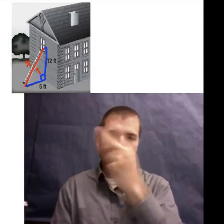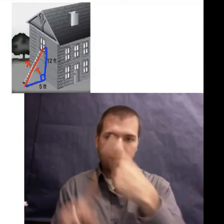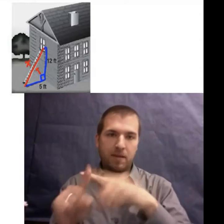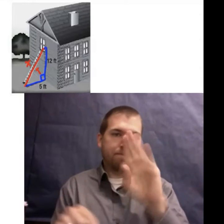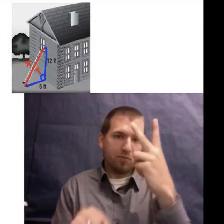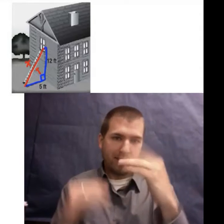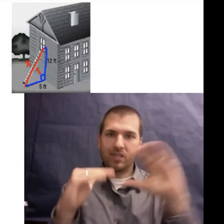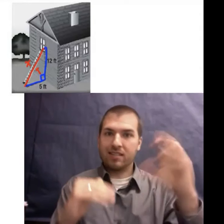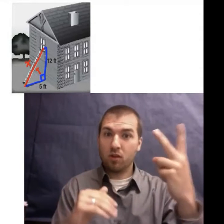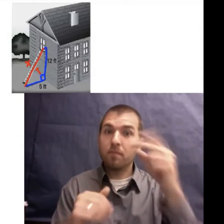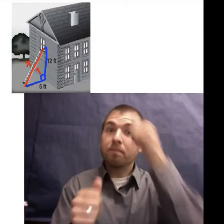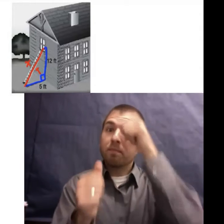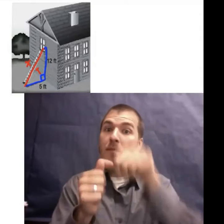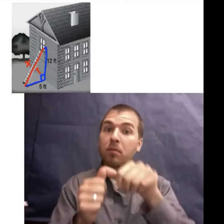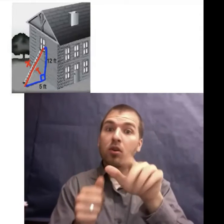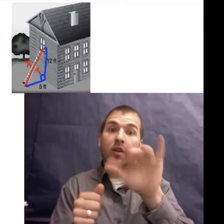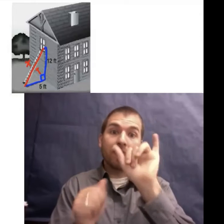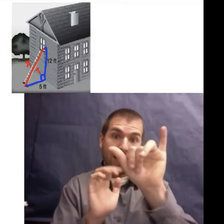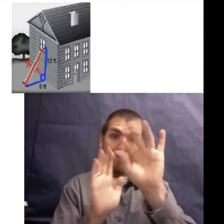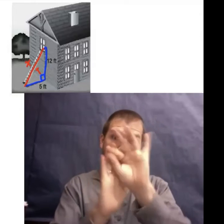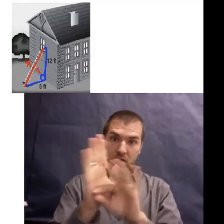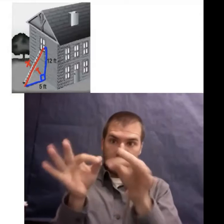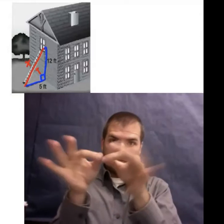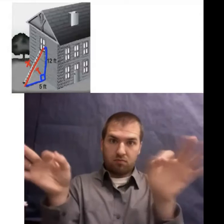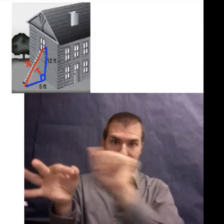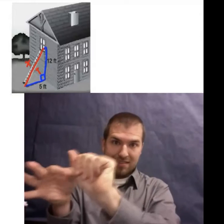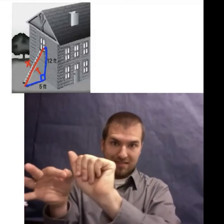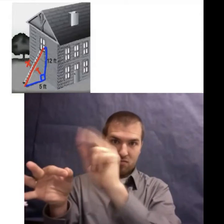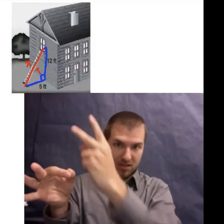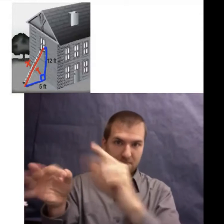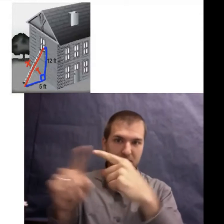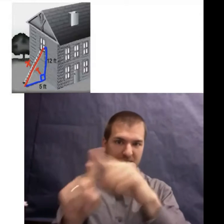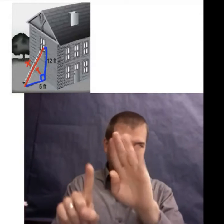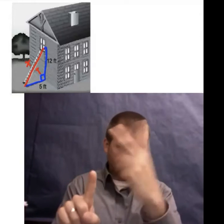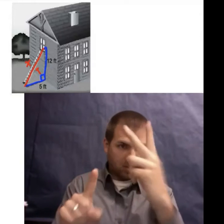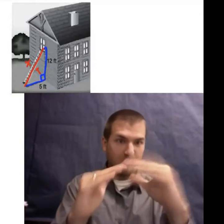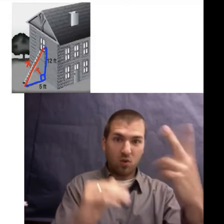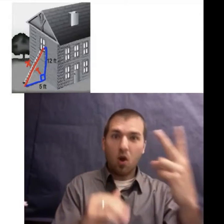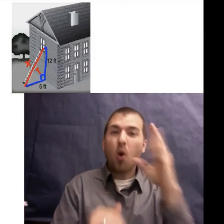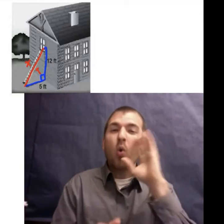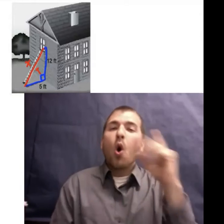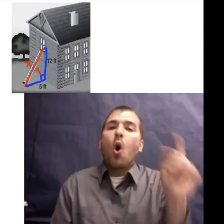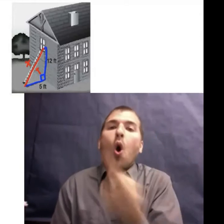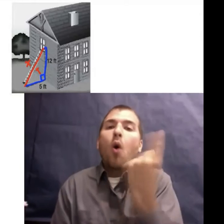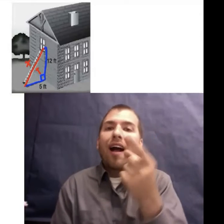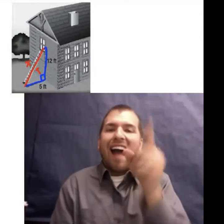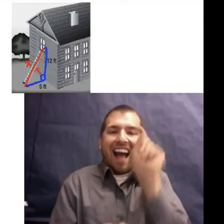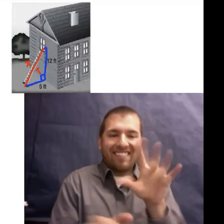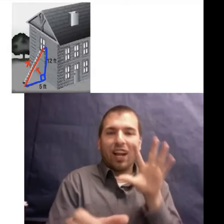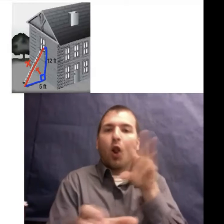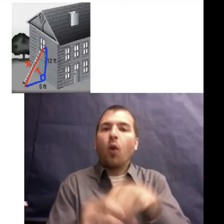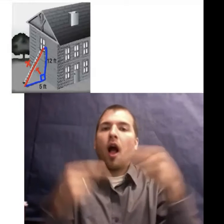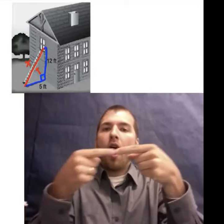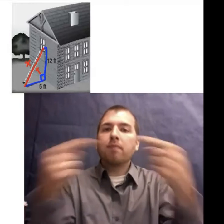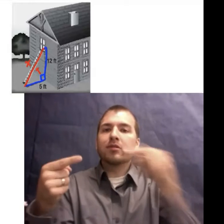an example of applying the a squared plus b squared equals c squared Pythagorean theorem to a word